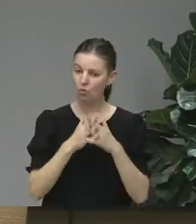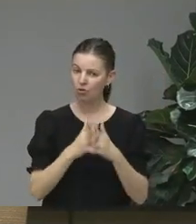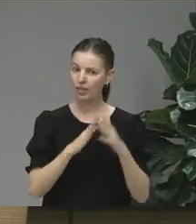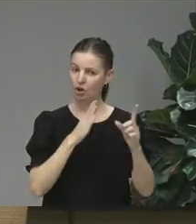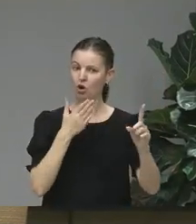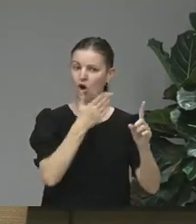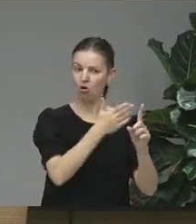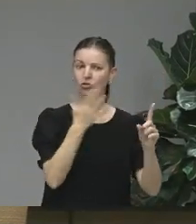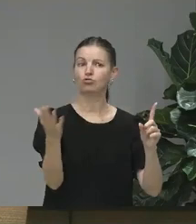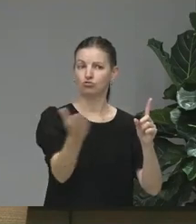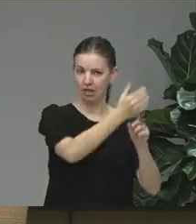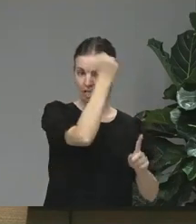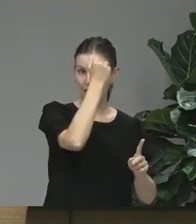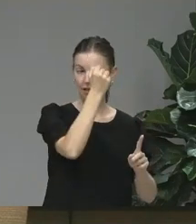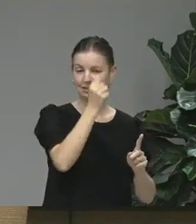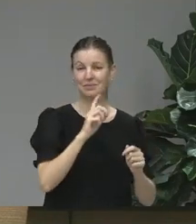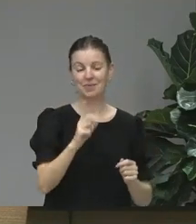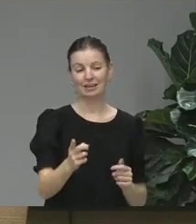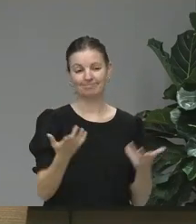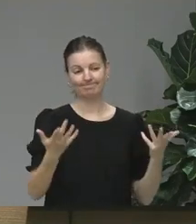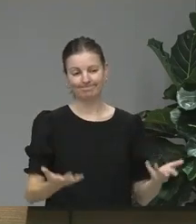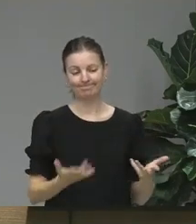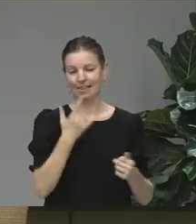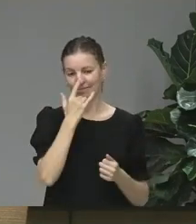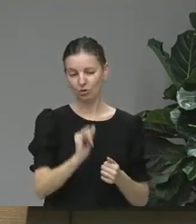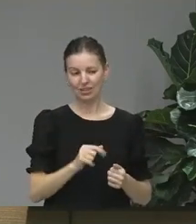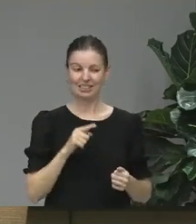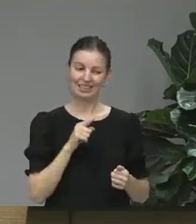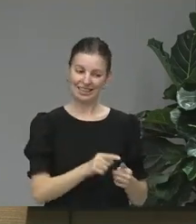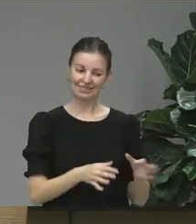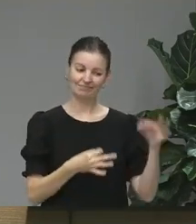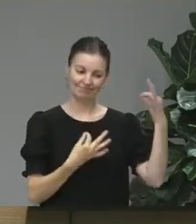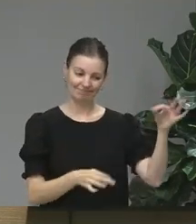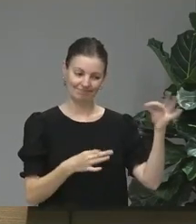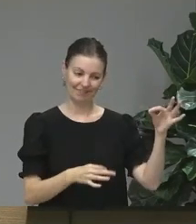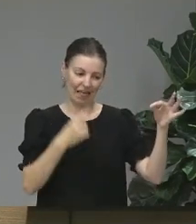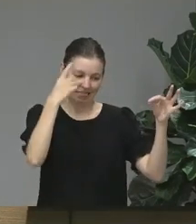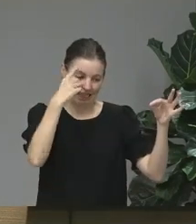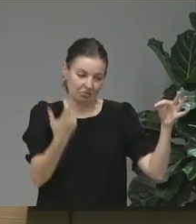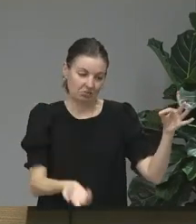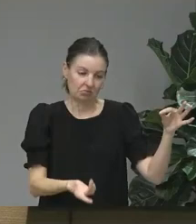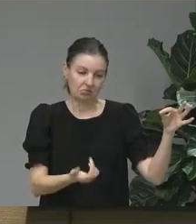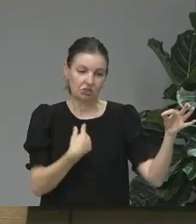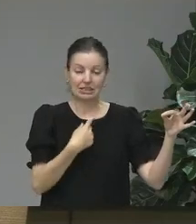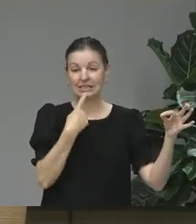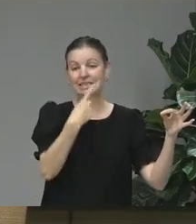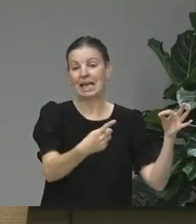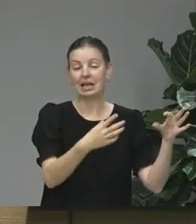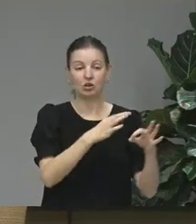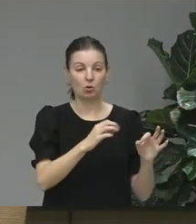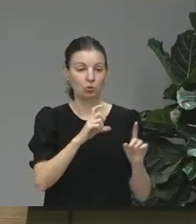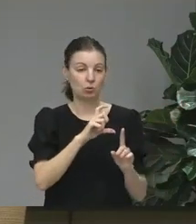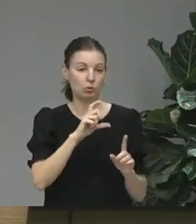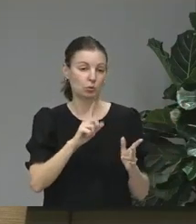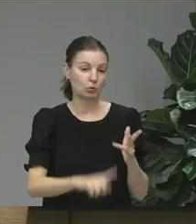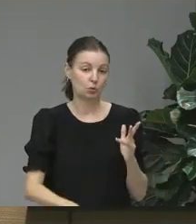actually realised in a way that, I'm afraid on this one at the moment, I fear it'll just be paid lip service to. I'm sorry I spoke too long,